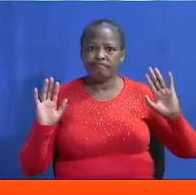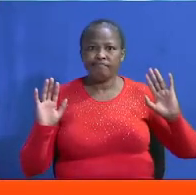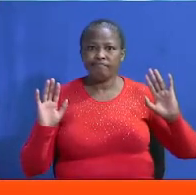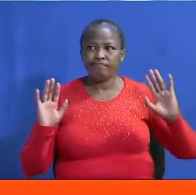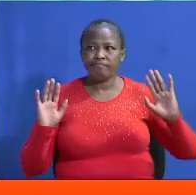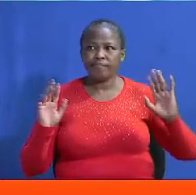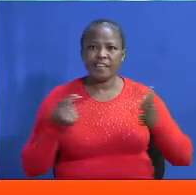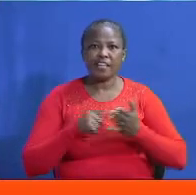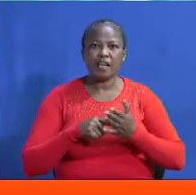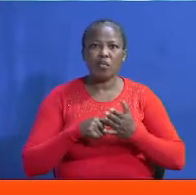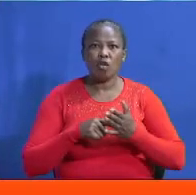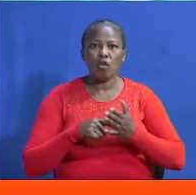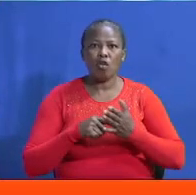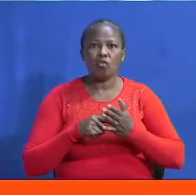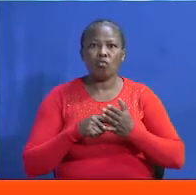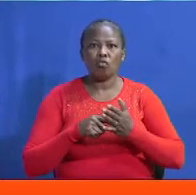Even the October one, mm-hmm.